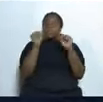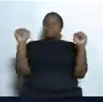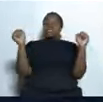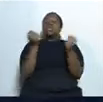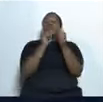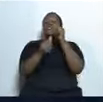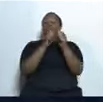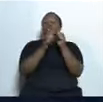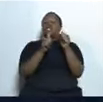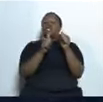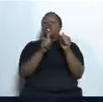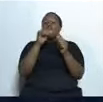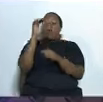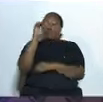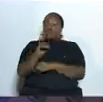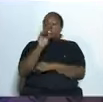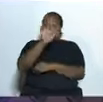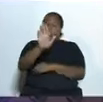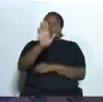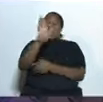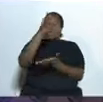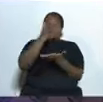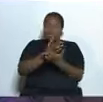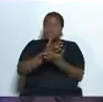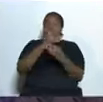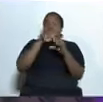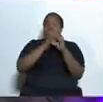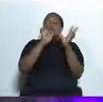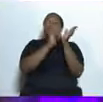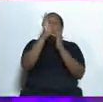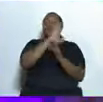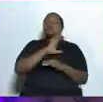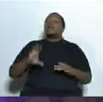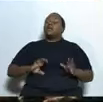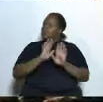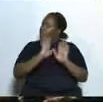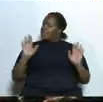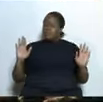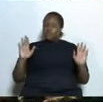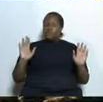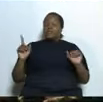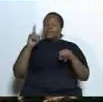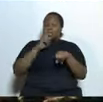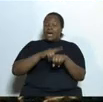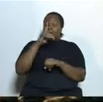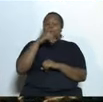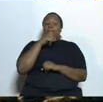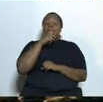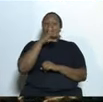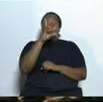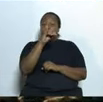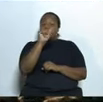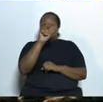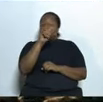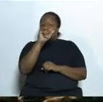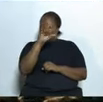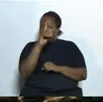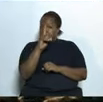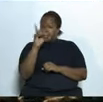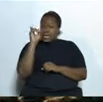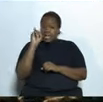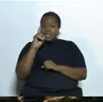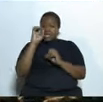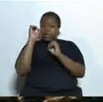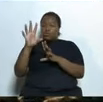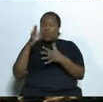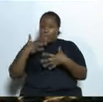is placing our loyalty in Jesus Christ. You know, when David Koresh took those people to Waco,